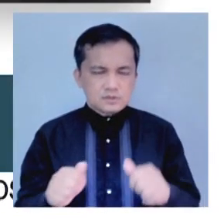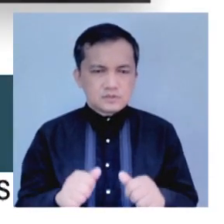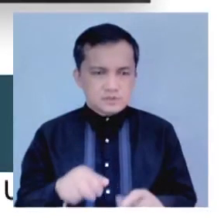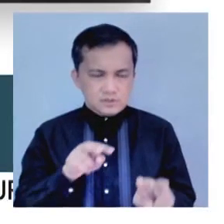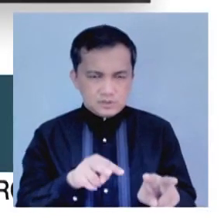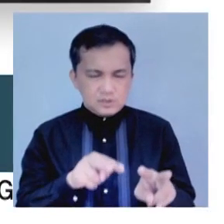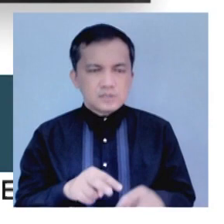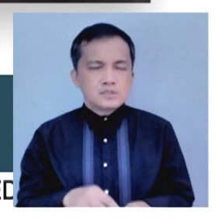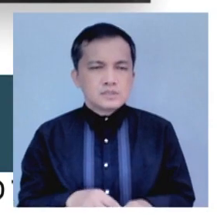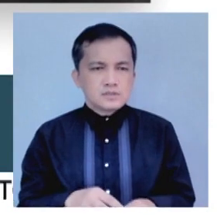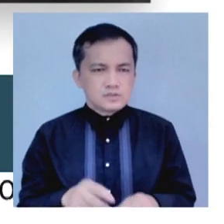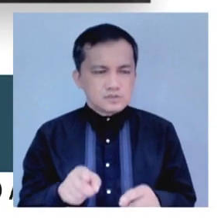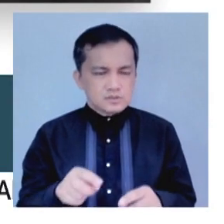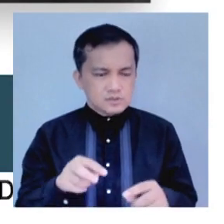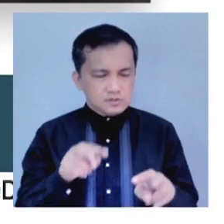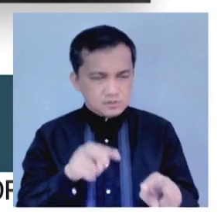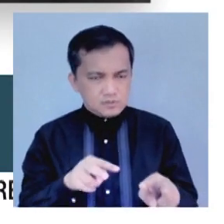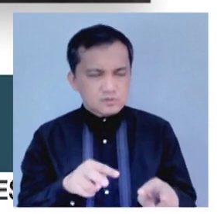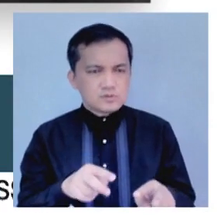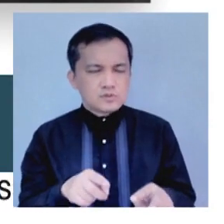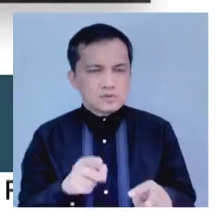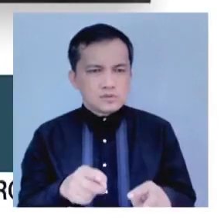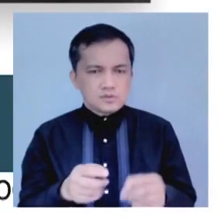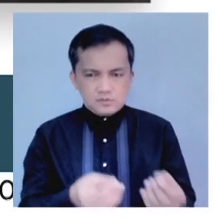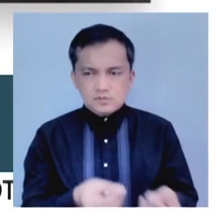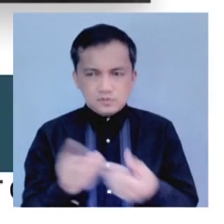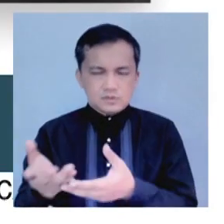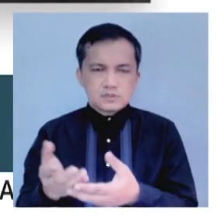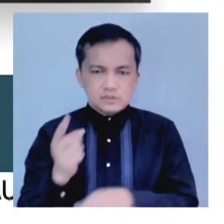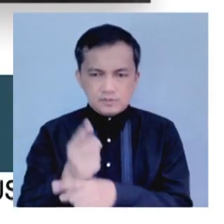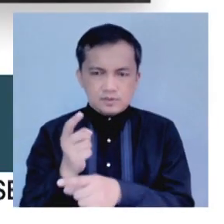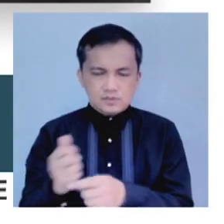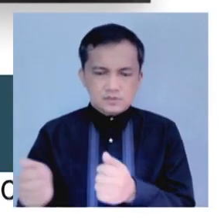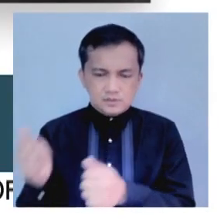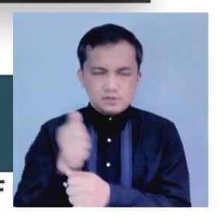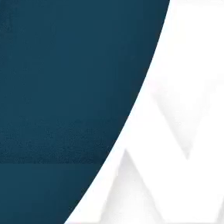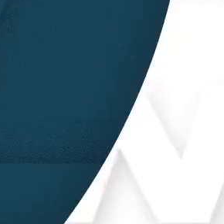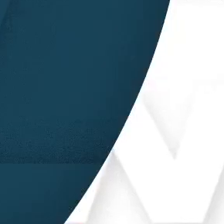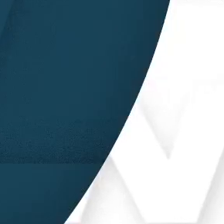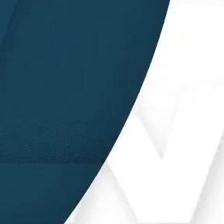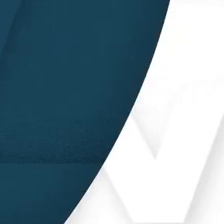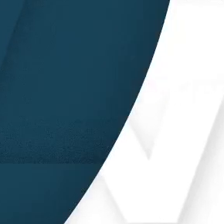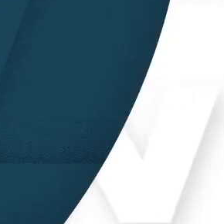being monitored and being reported po to proper authorities for appropriate action na din.